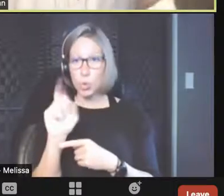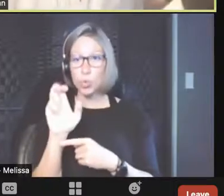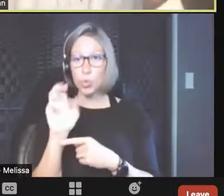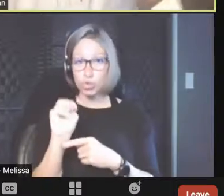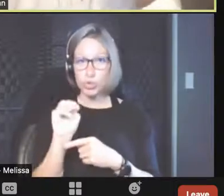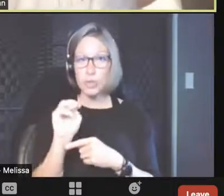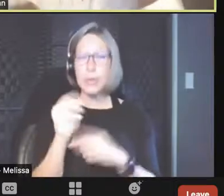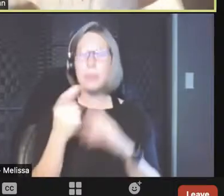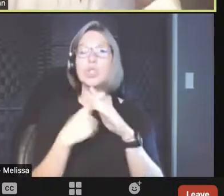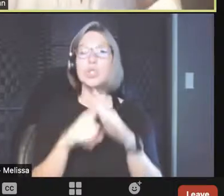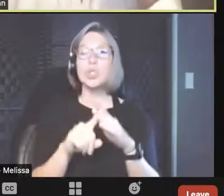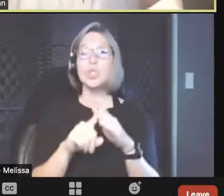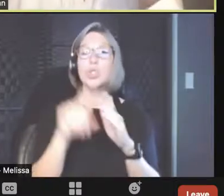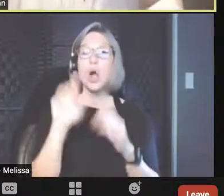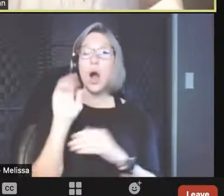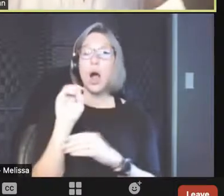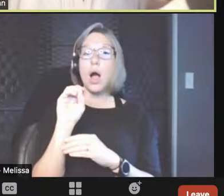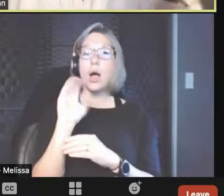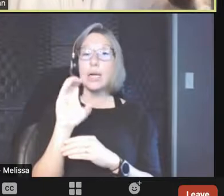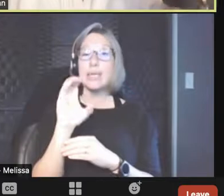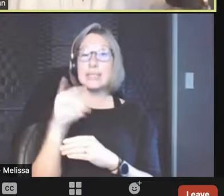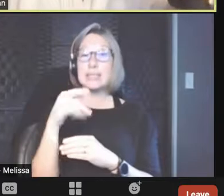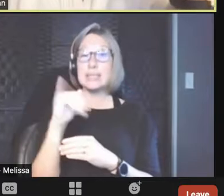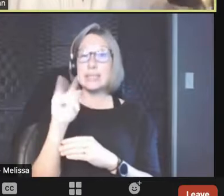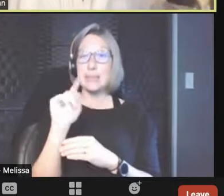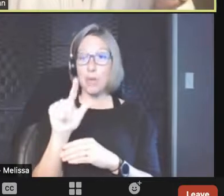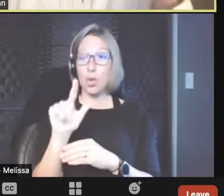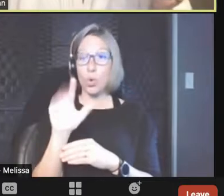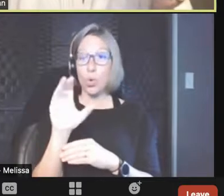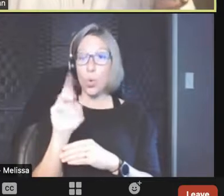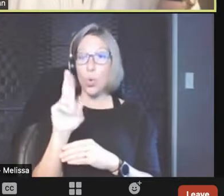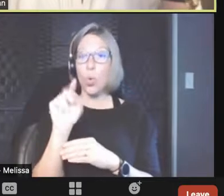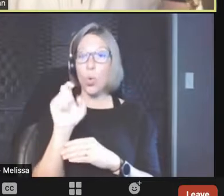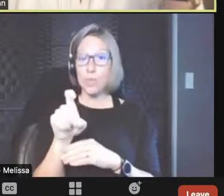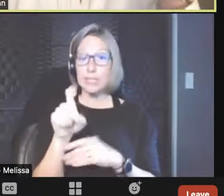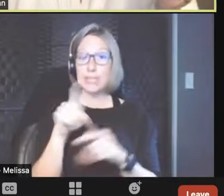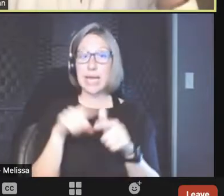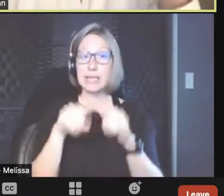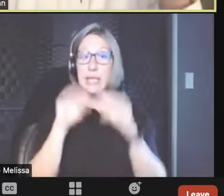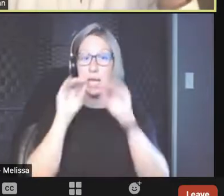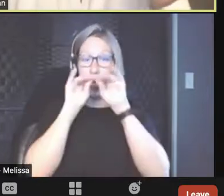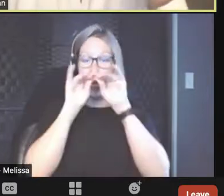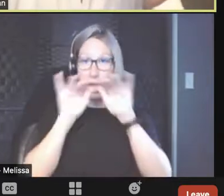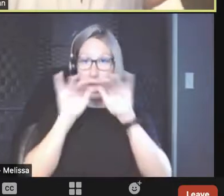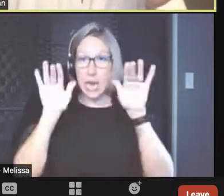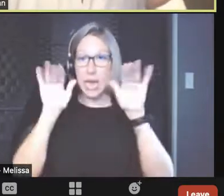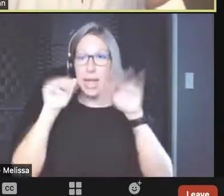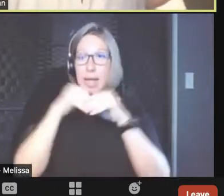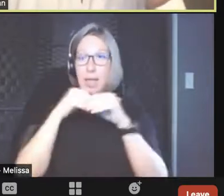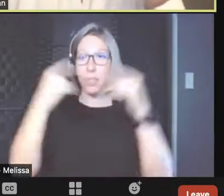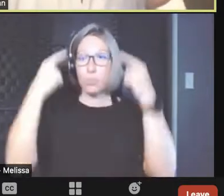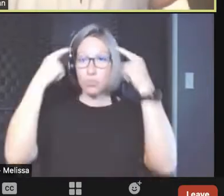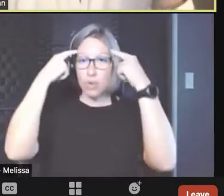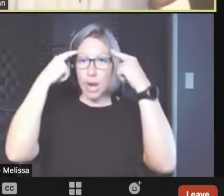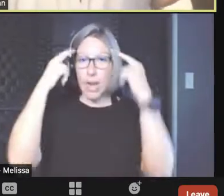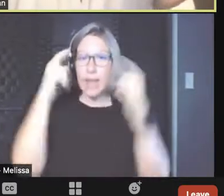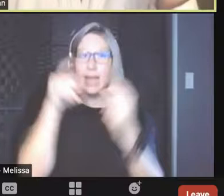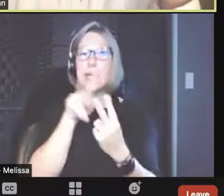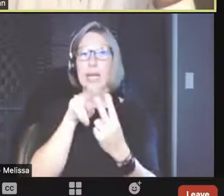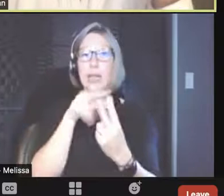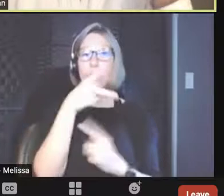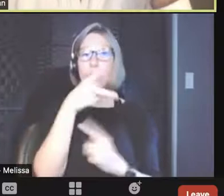radiate out to other areas of the brain, and they specifically tap into, either parietal or temporal. Ventral stream